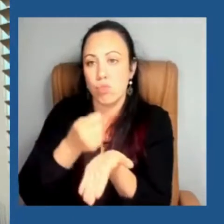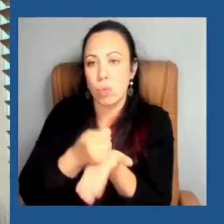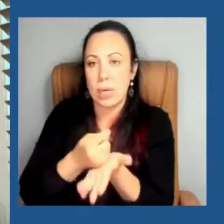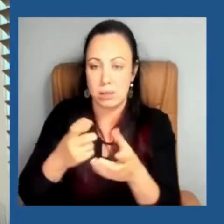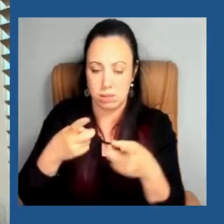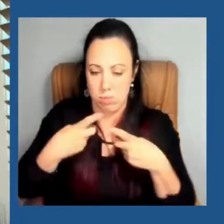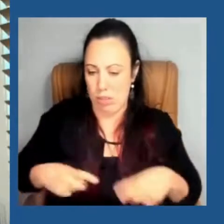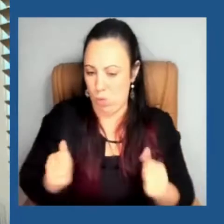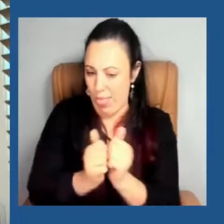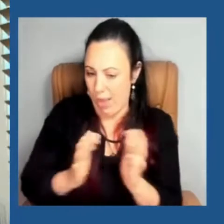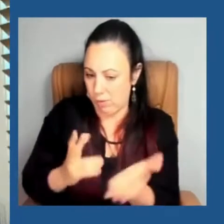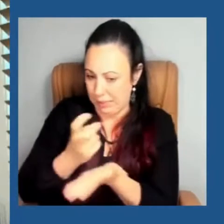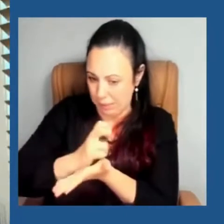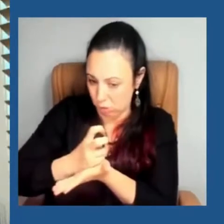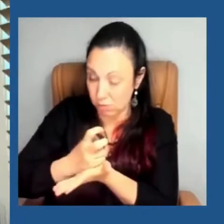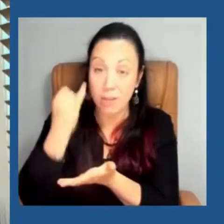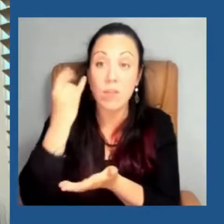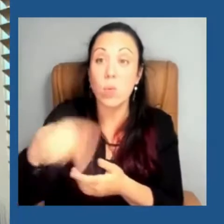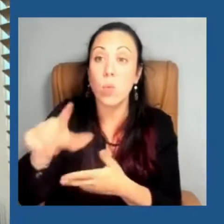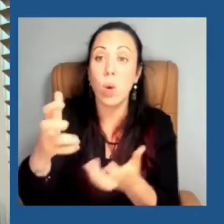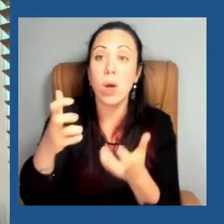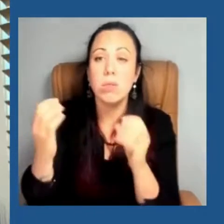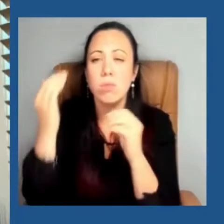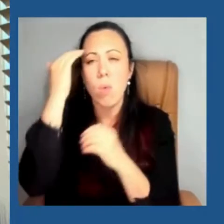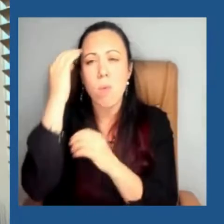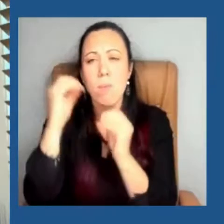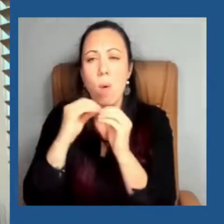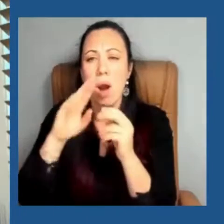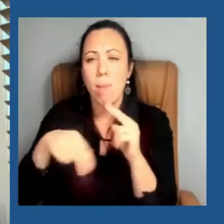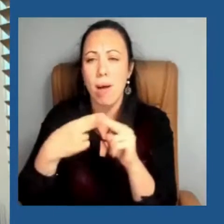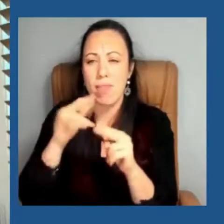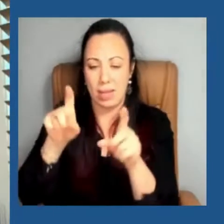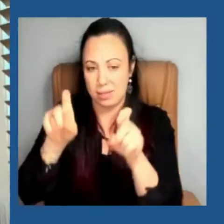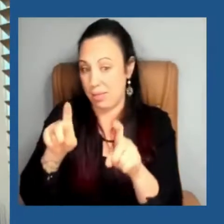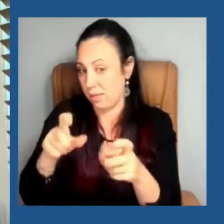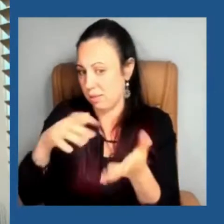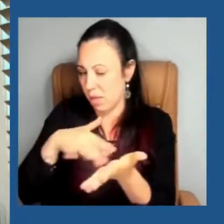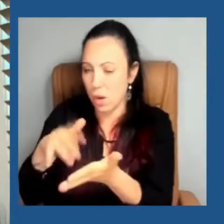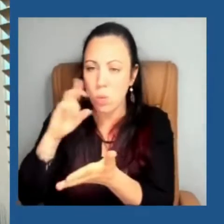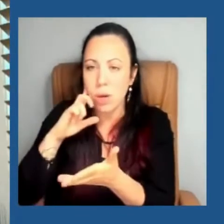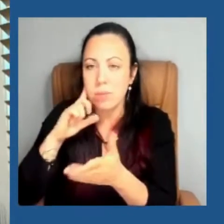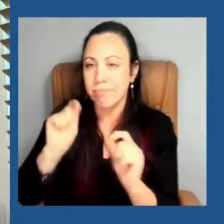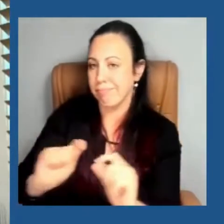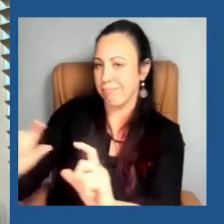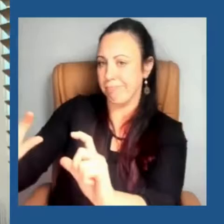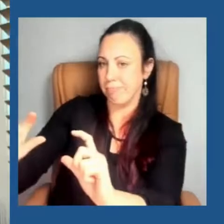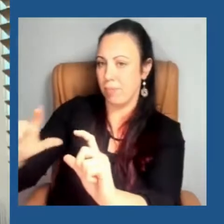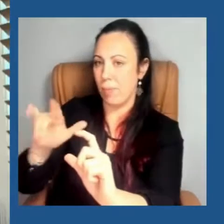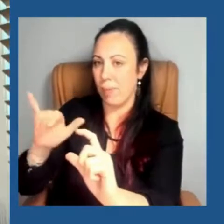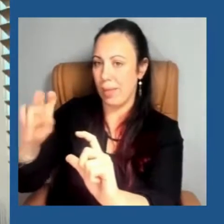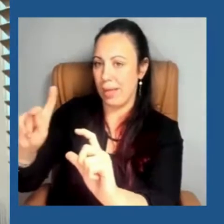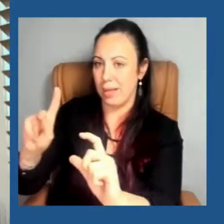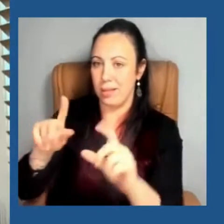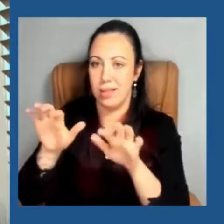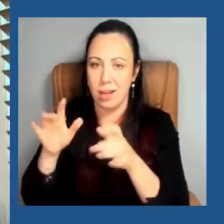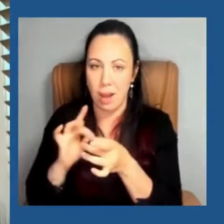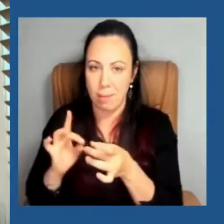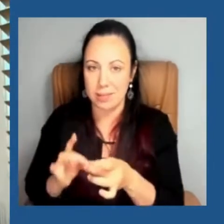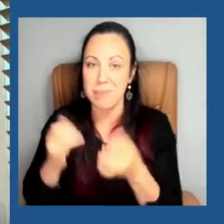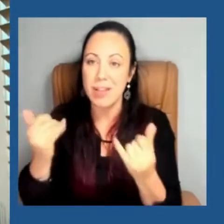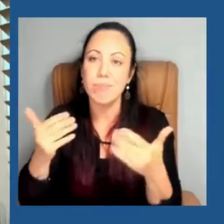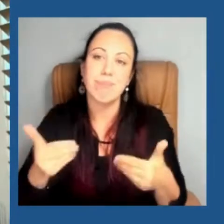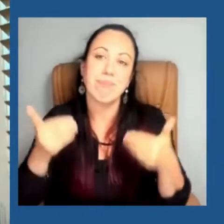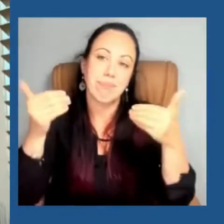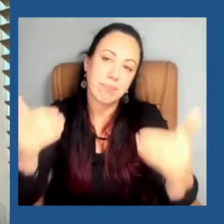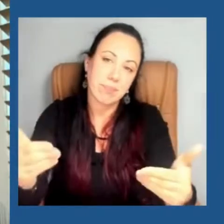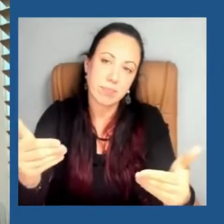seizure. If you want to learn more about the TEST study, we'll share that link in the comments. Now I'm going to move on to talk